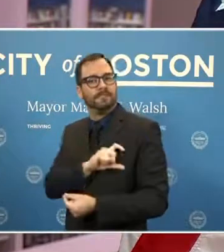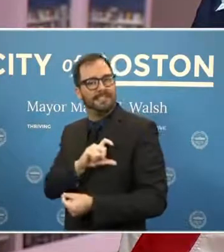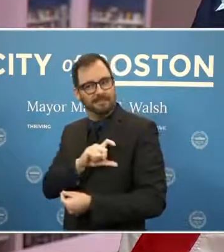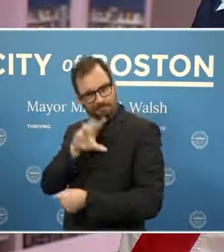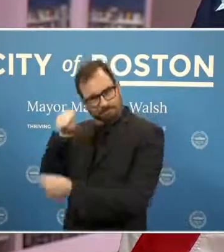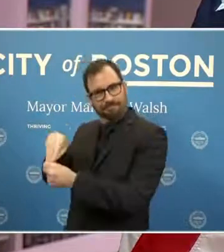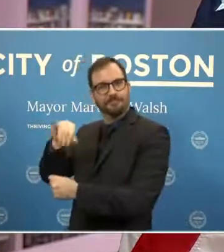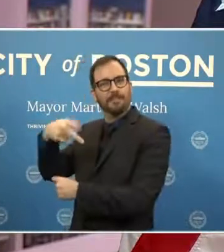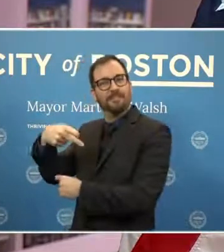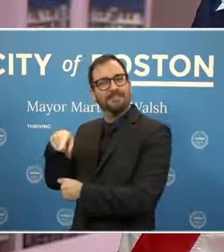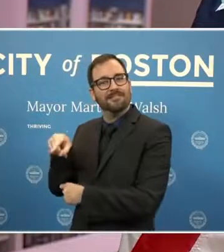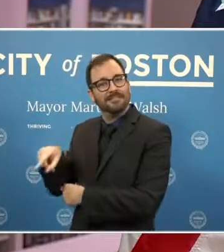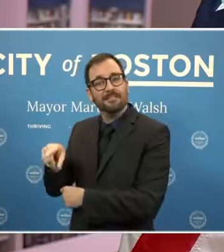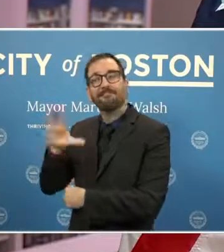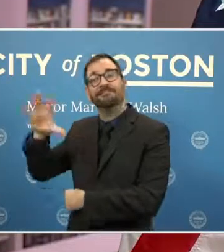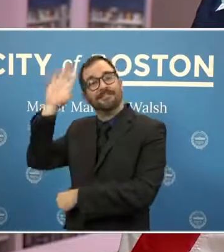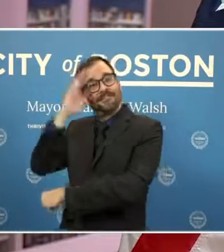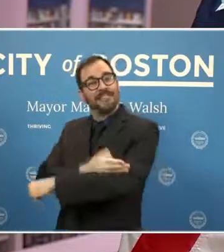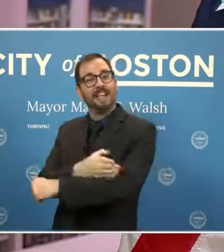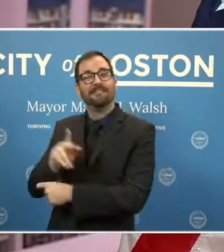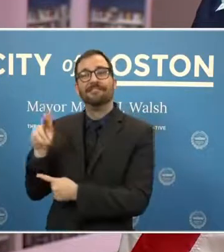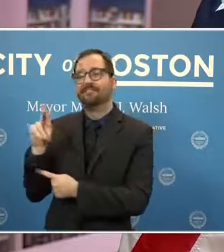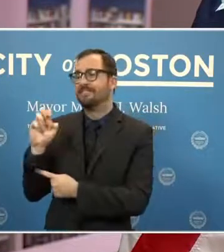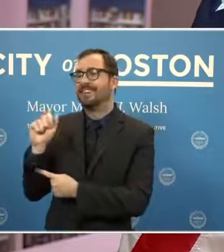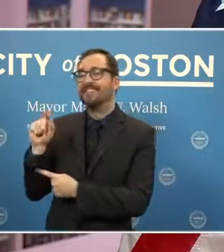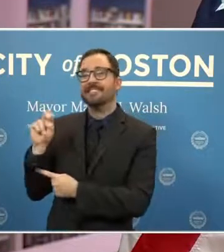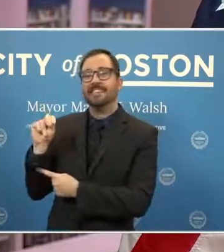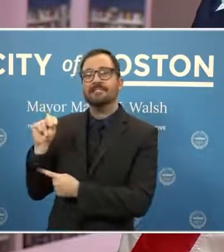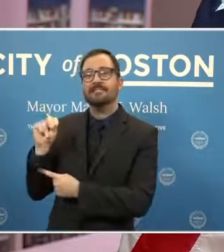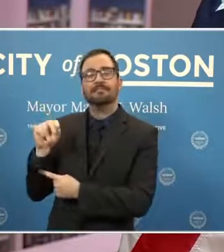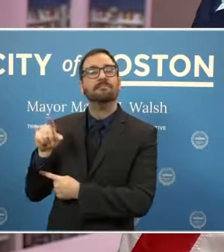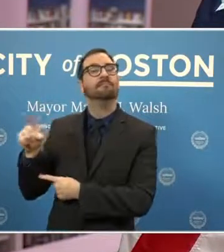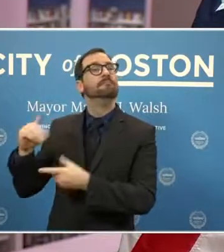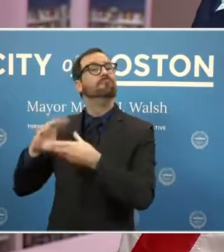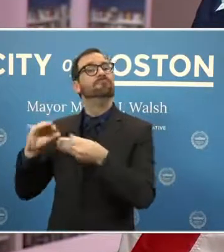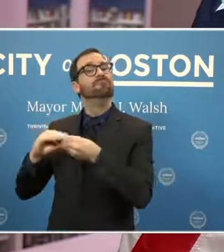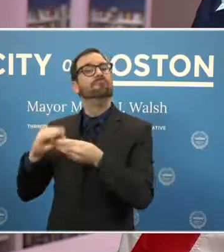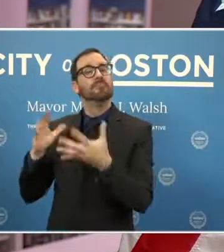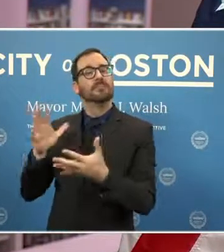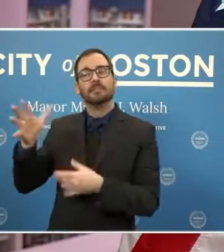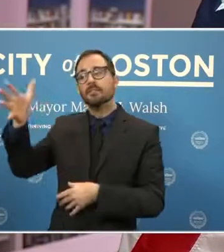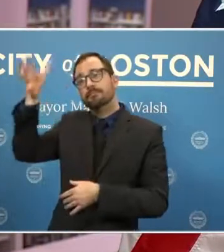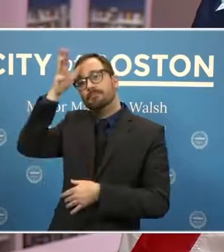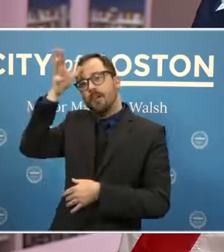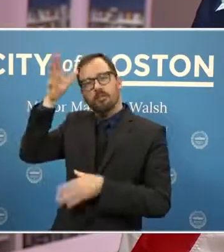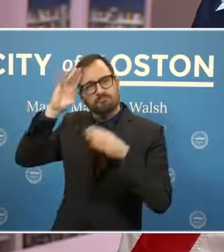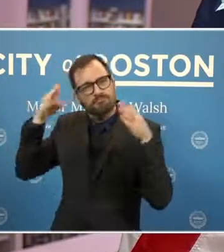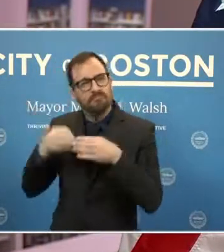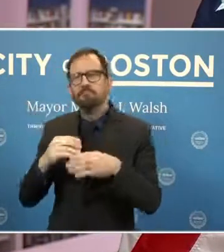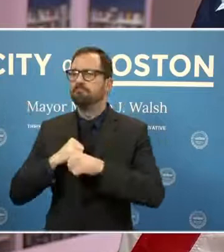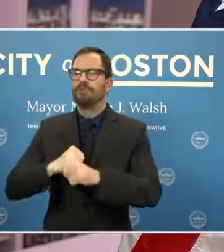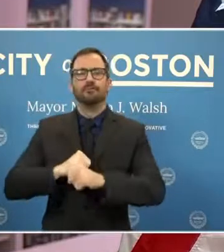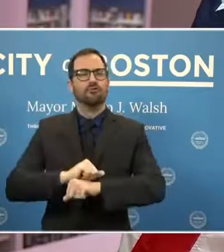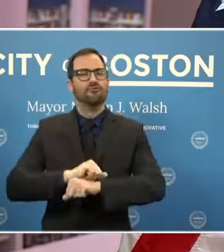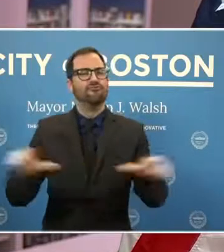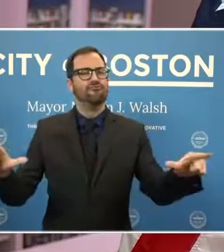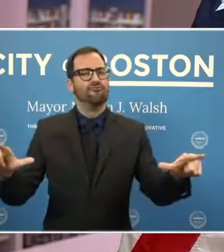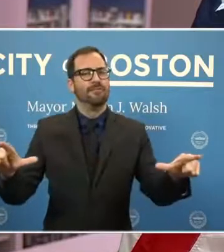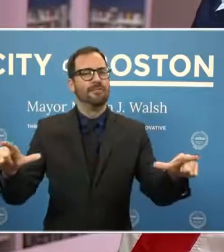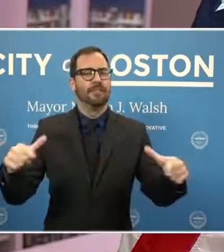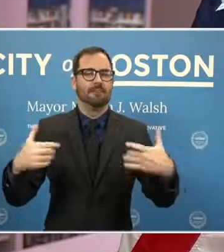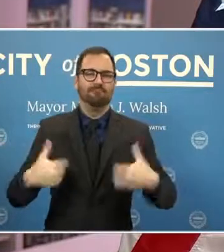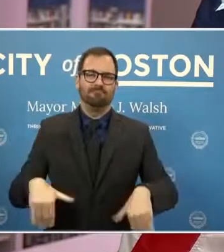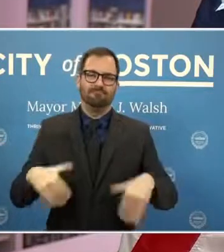about protecting everyone. We are a city aching with loss. Not a day goes by that I'm not speaking with a grieving family